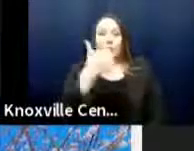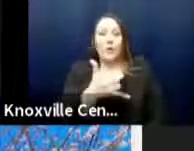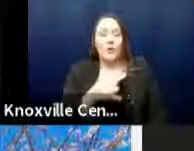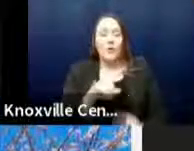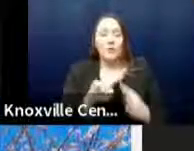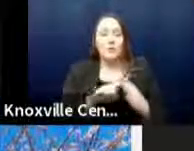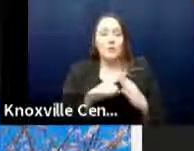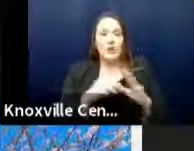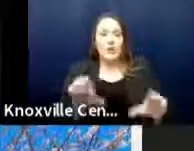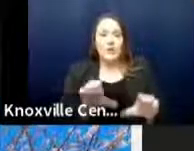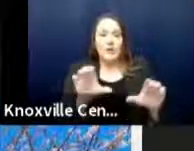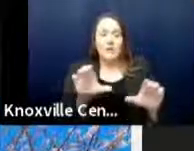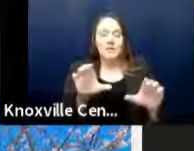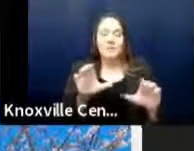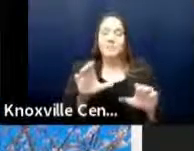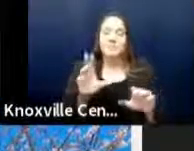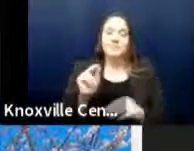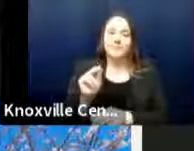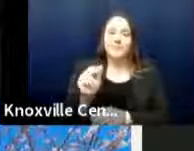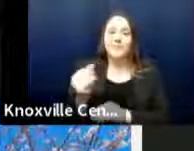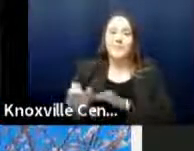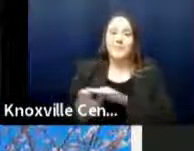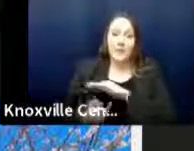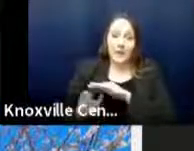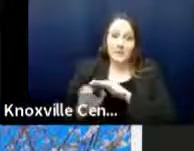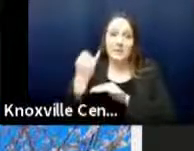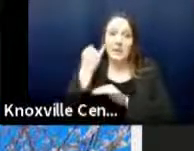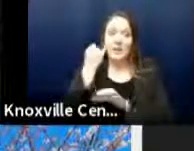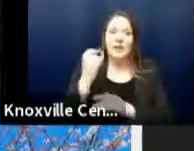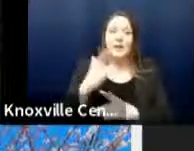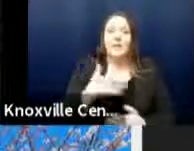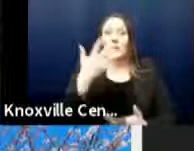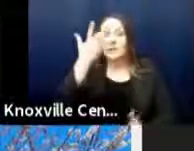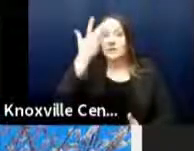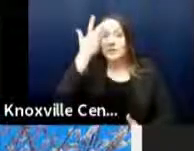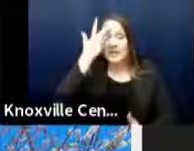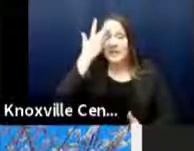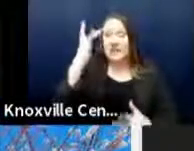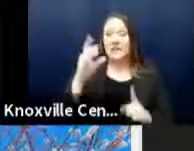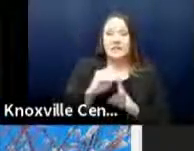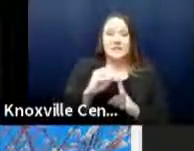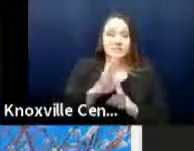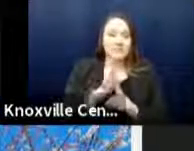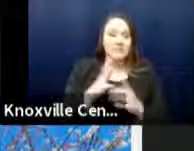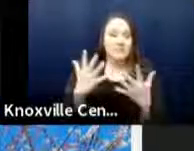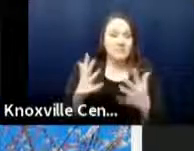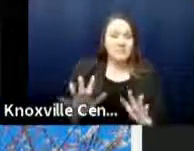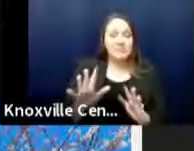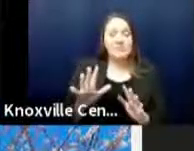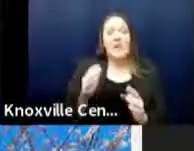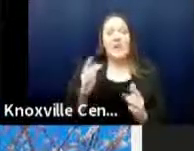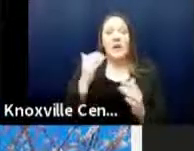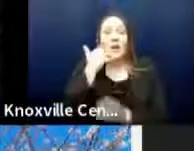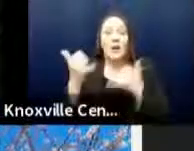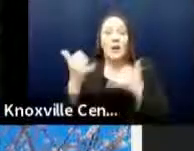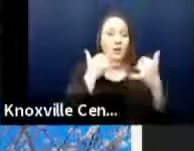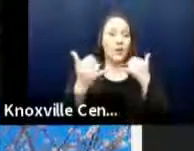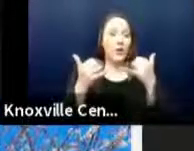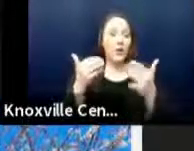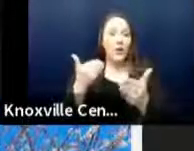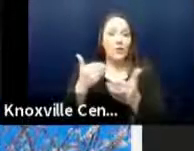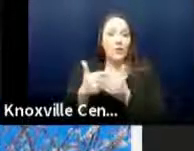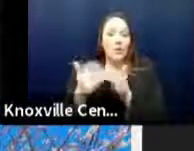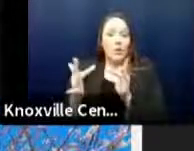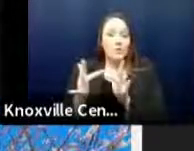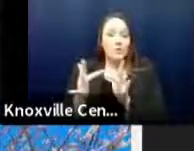Isolate yourself away from others if you have symptoms or have been exposed, and start calling your close contacts to make them aware so they can